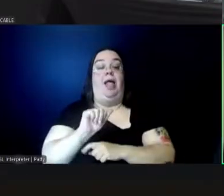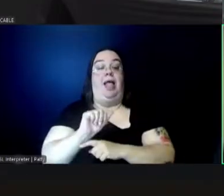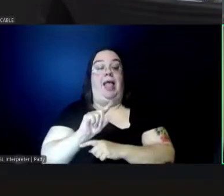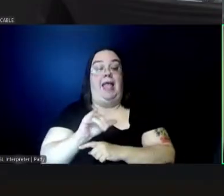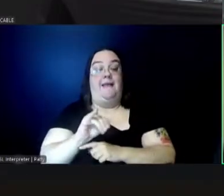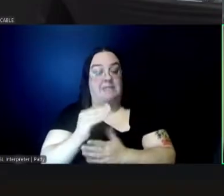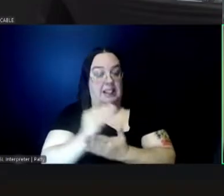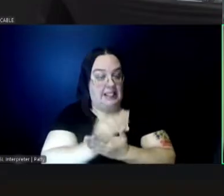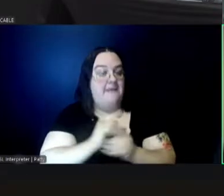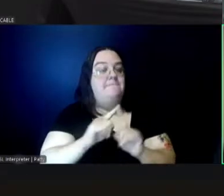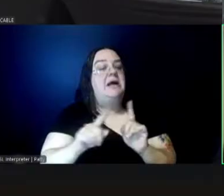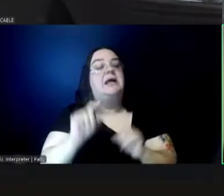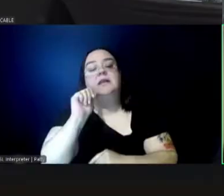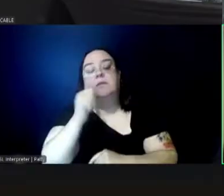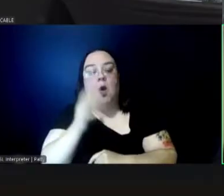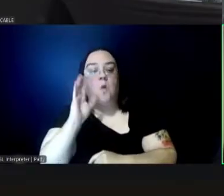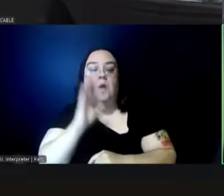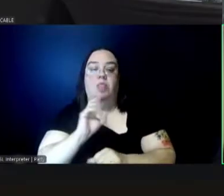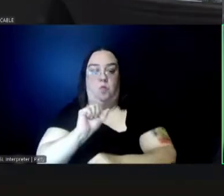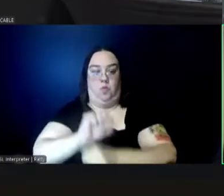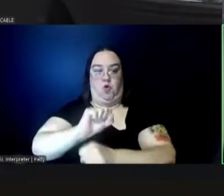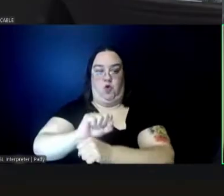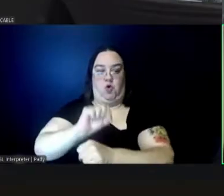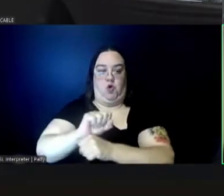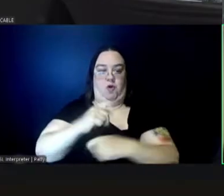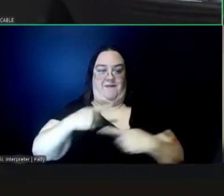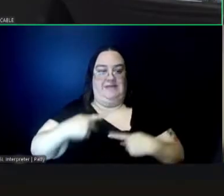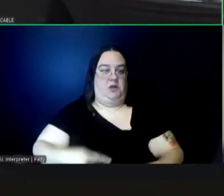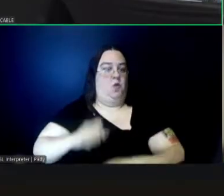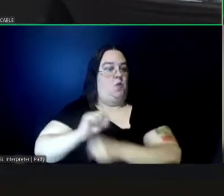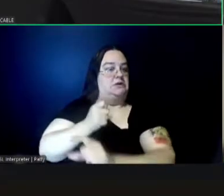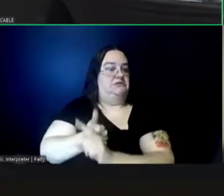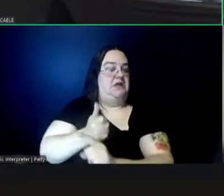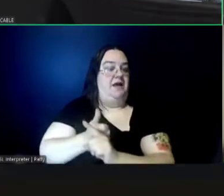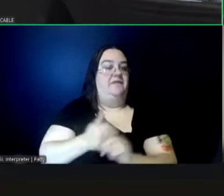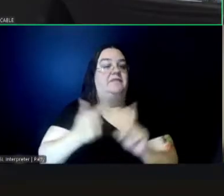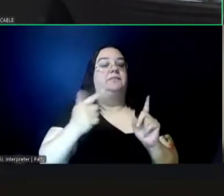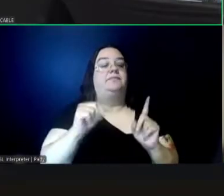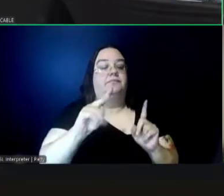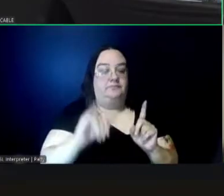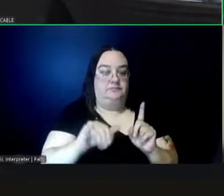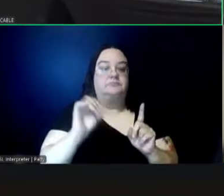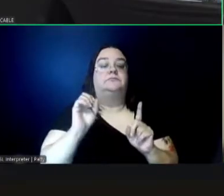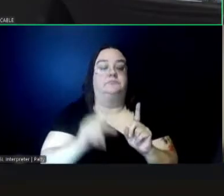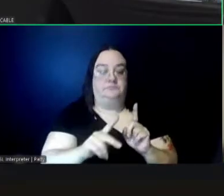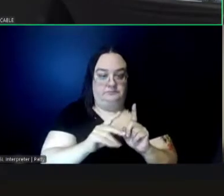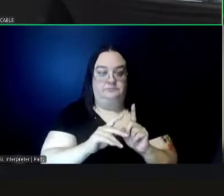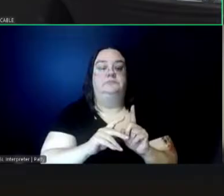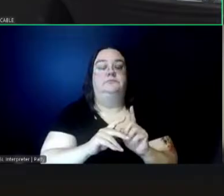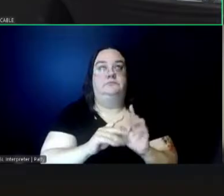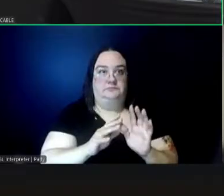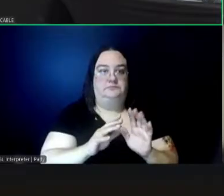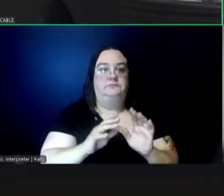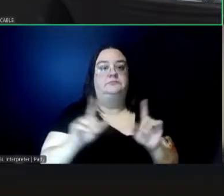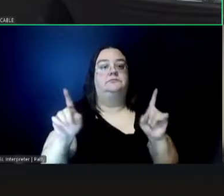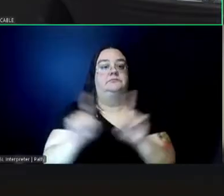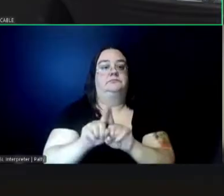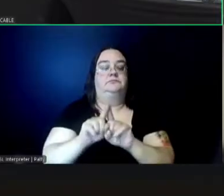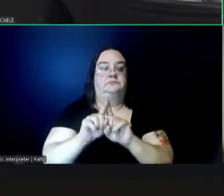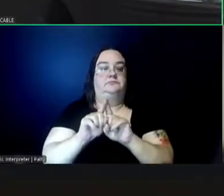it'll be the work itself being finished. Got me sore. Okay, so as it relates to that,